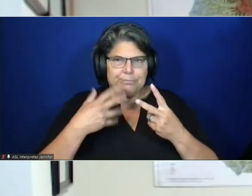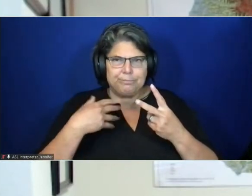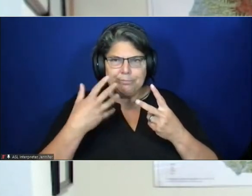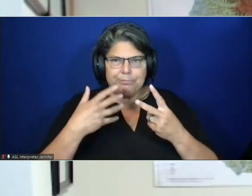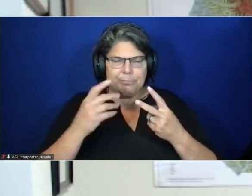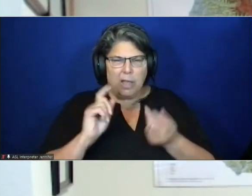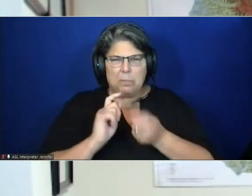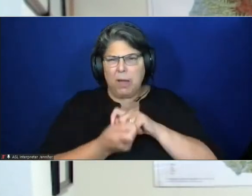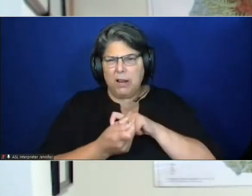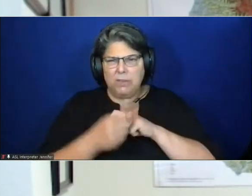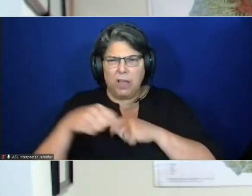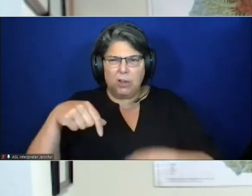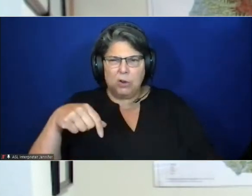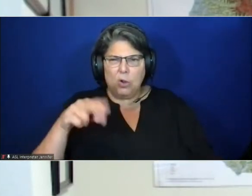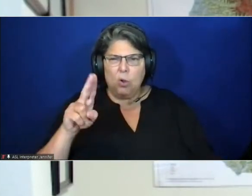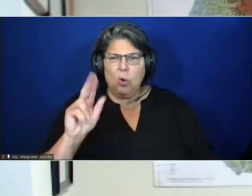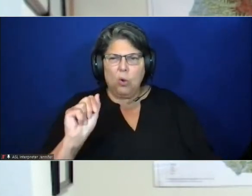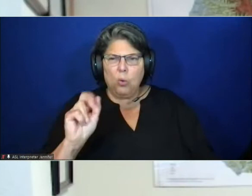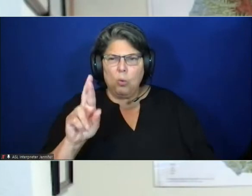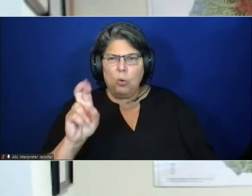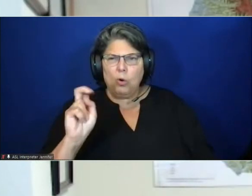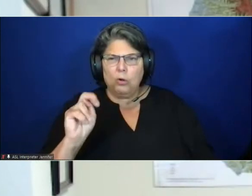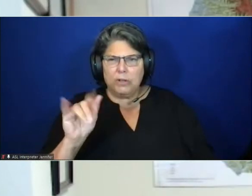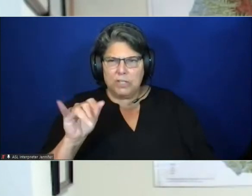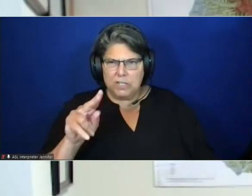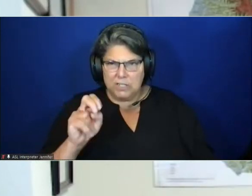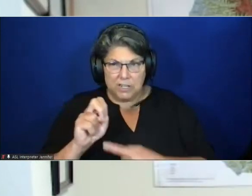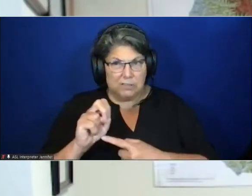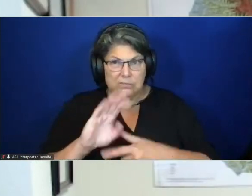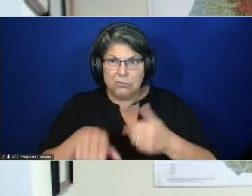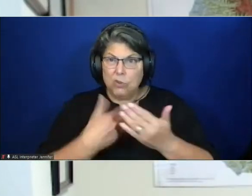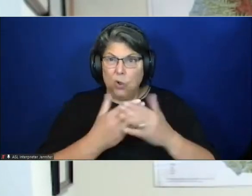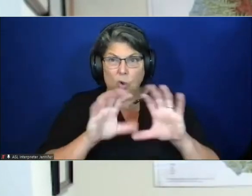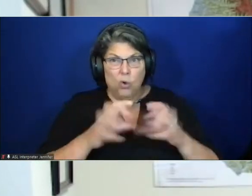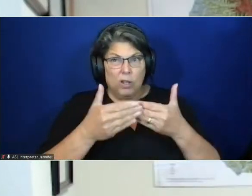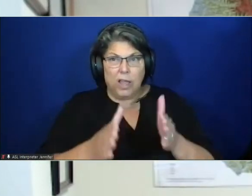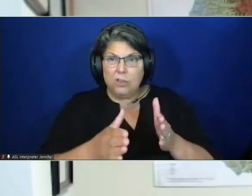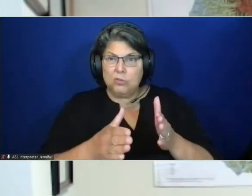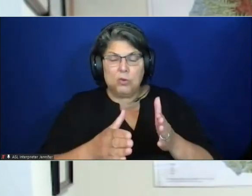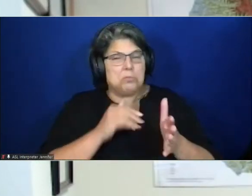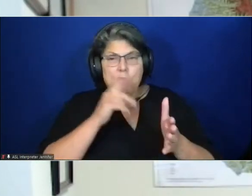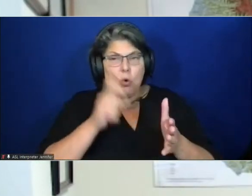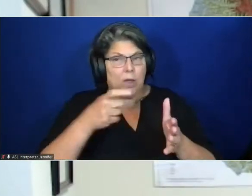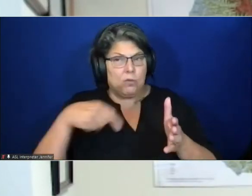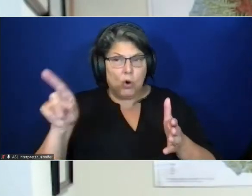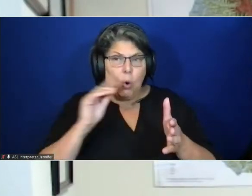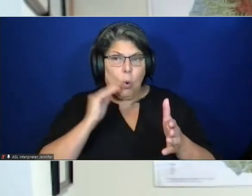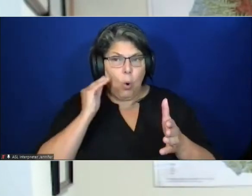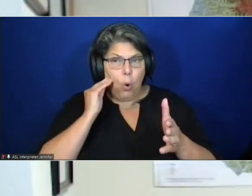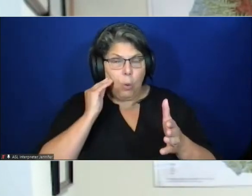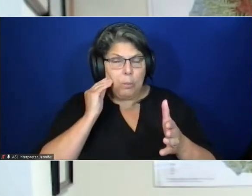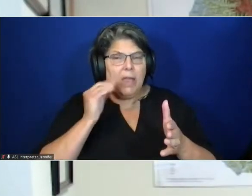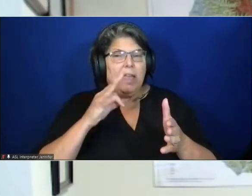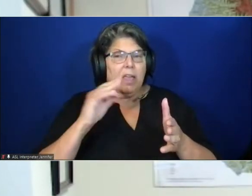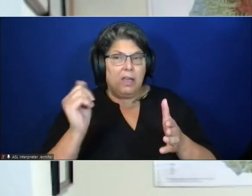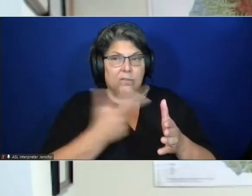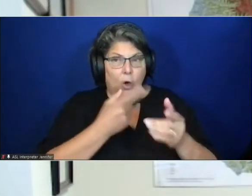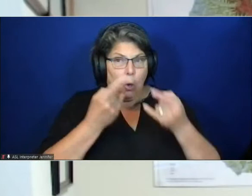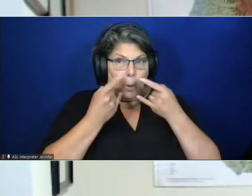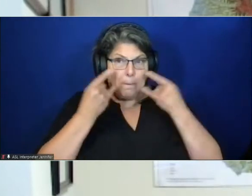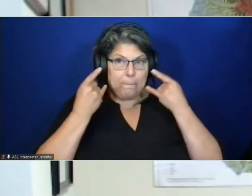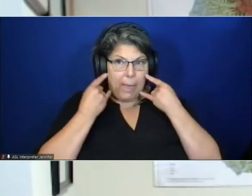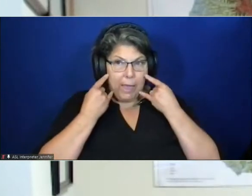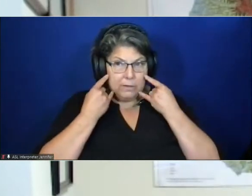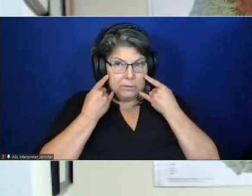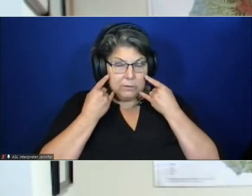modified quarantine where whole classrooms do not have to go home if it was a mask on mask